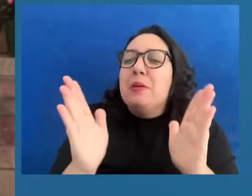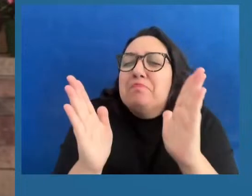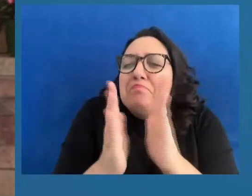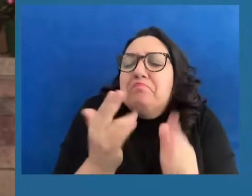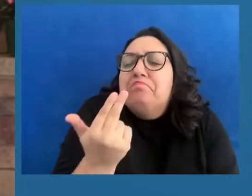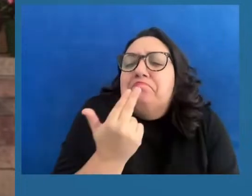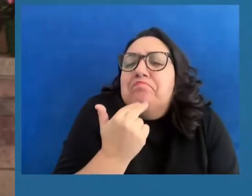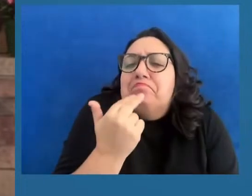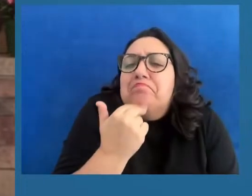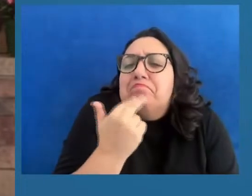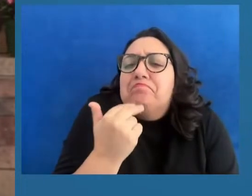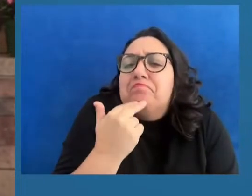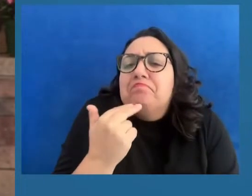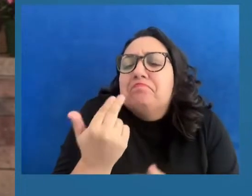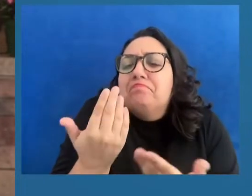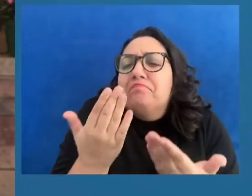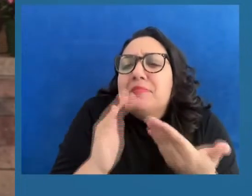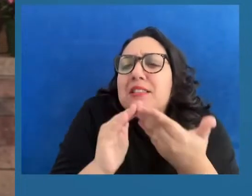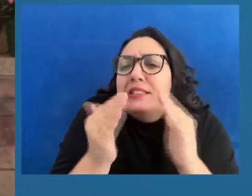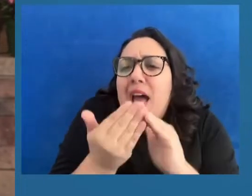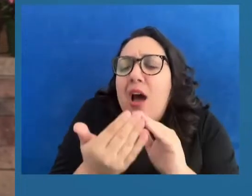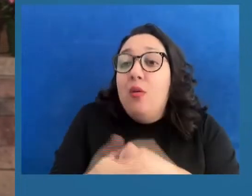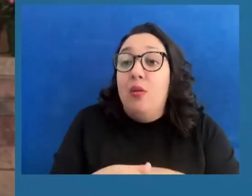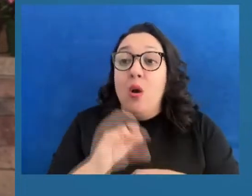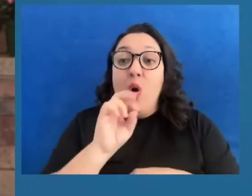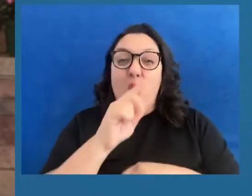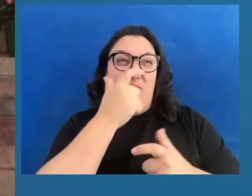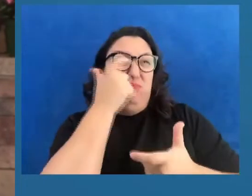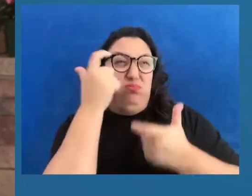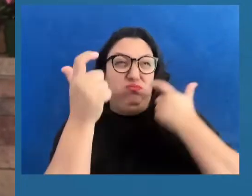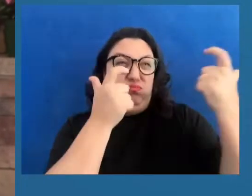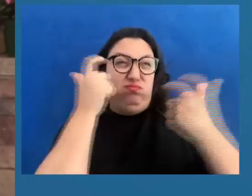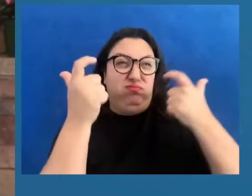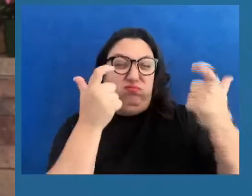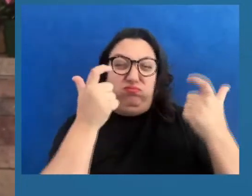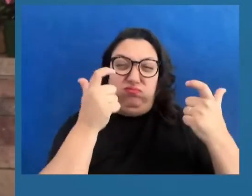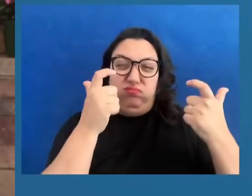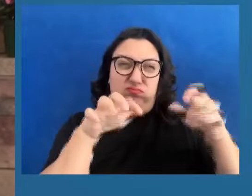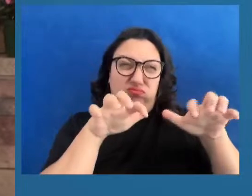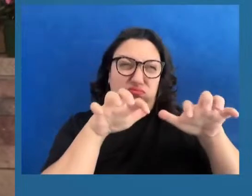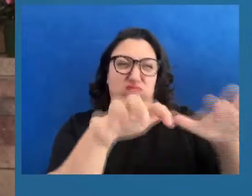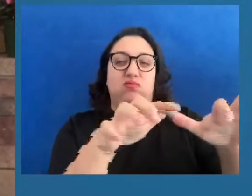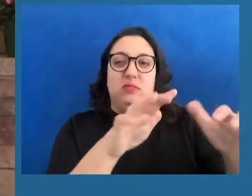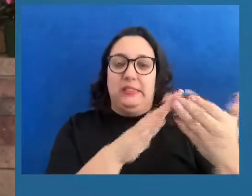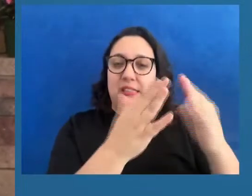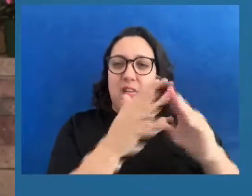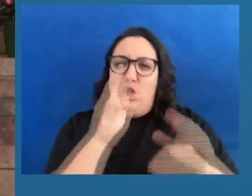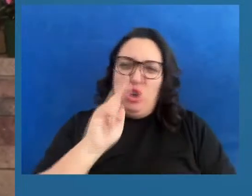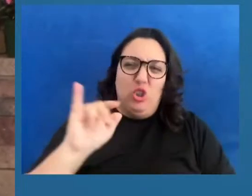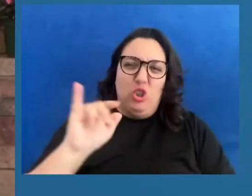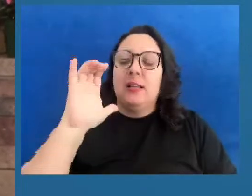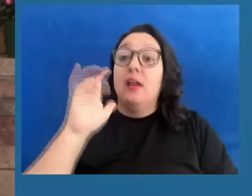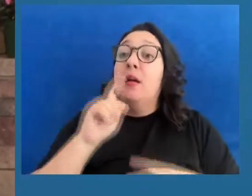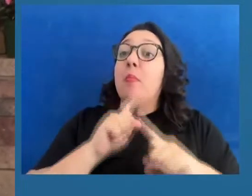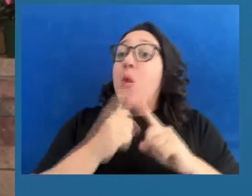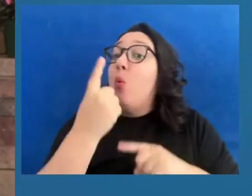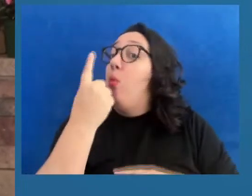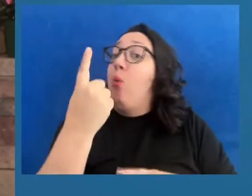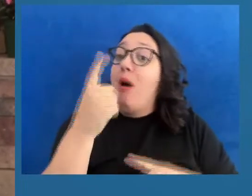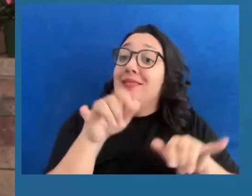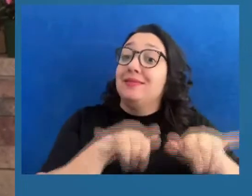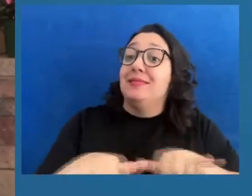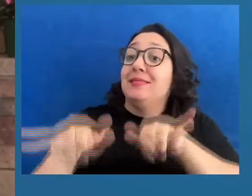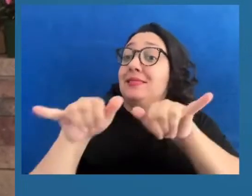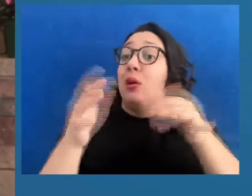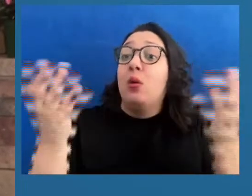and some are just enormous metropolitan areas like New York City. But one thing we have in common is that everybody has a